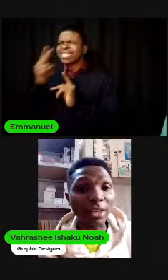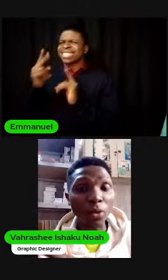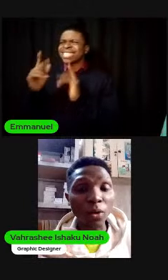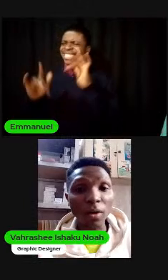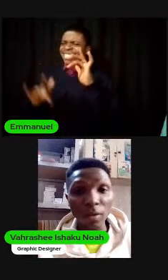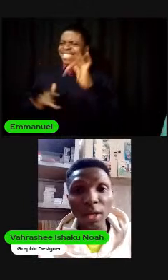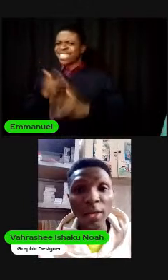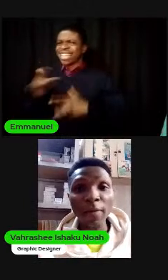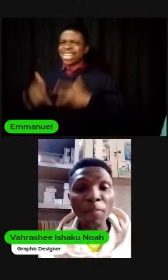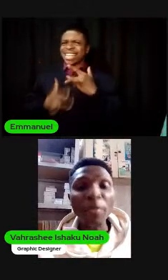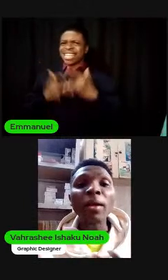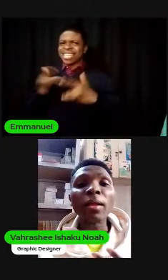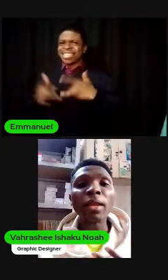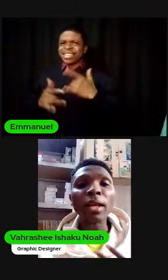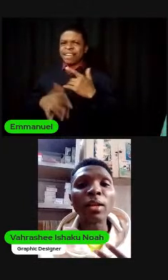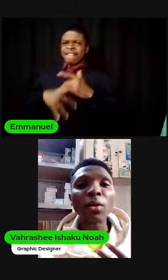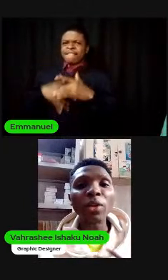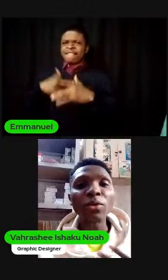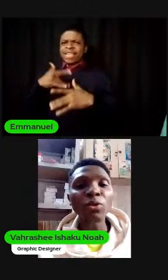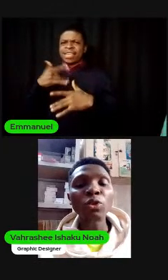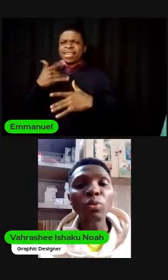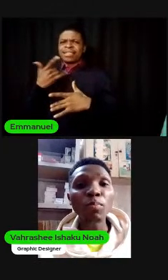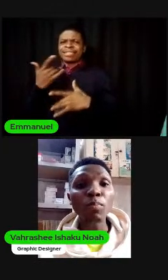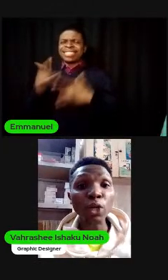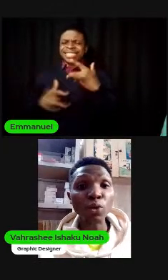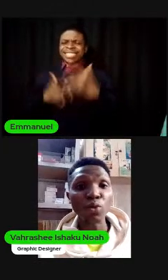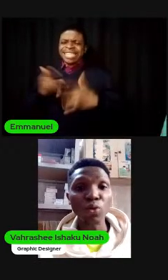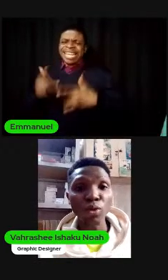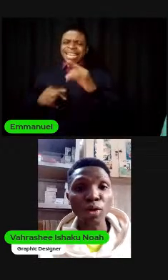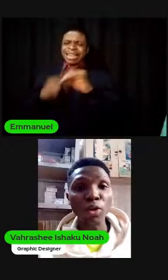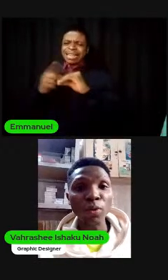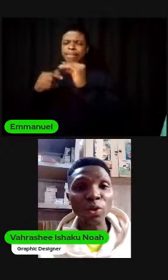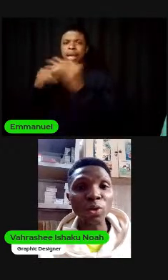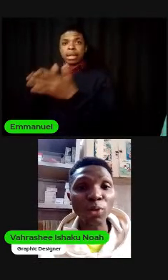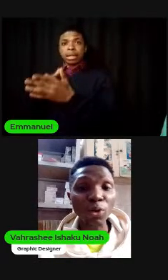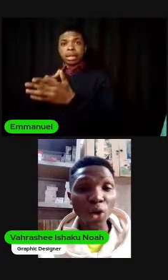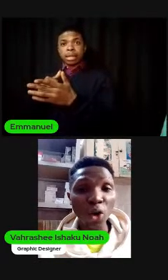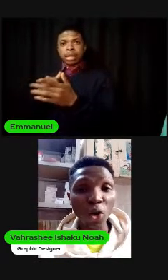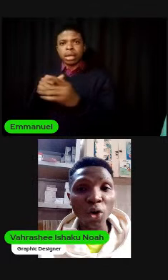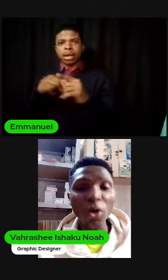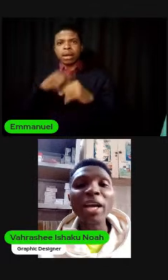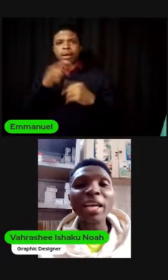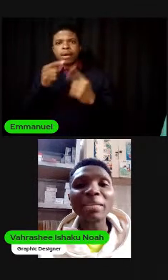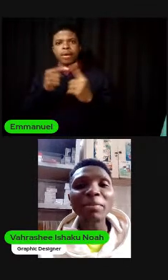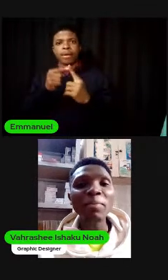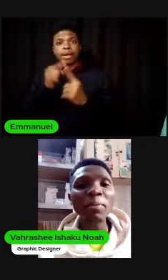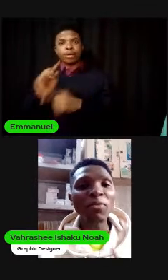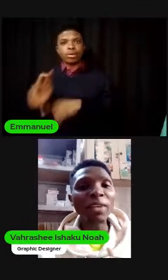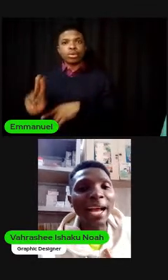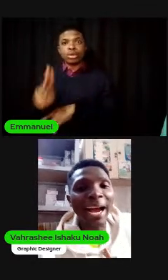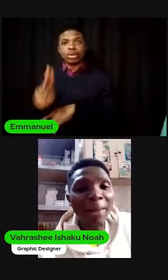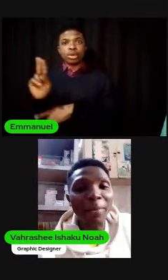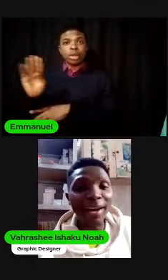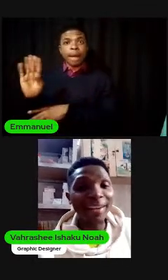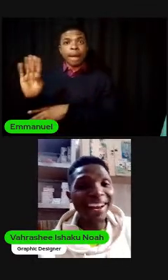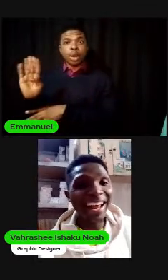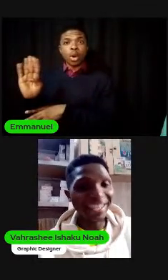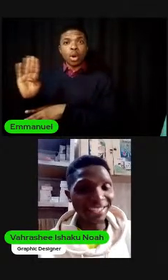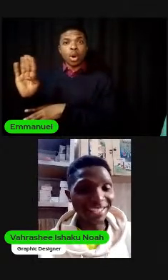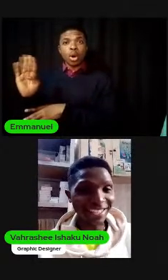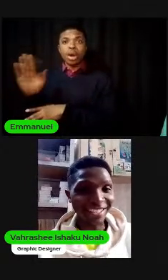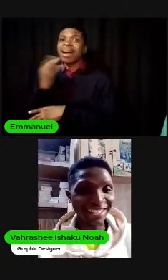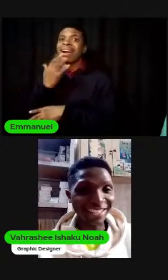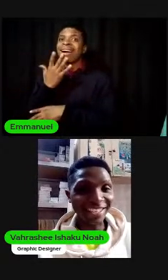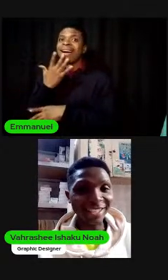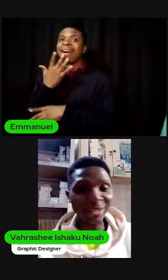energetic. Okay. Then when you use blue, we use blue color, it makes people feel calm and